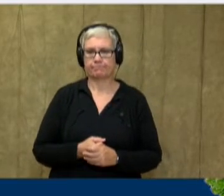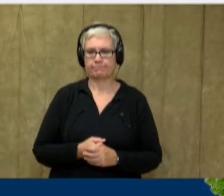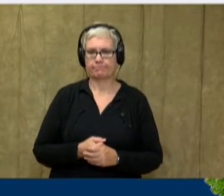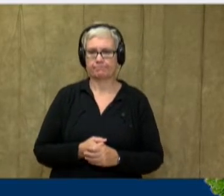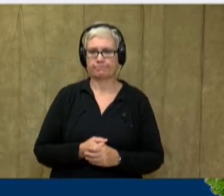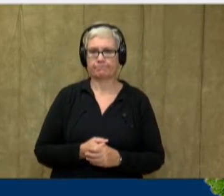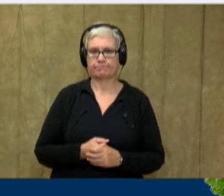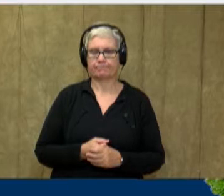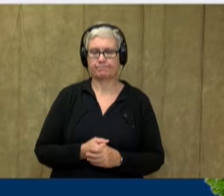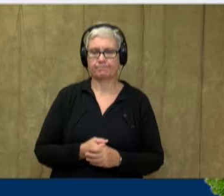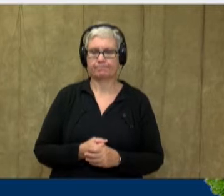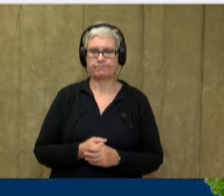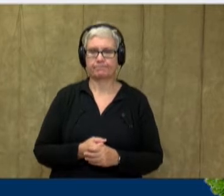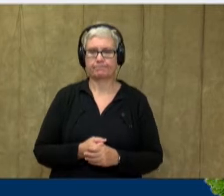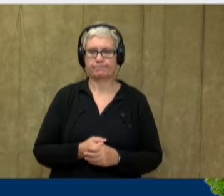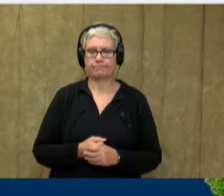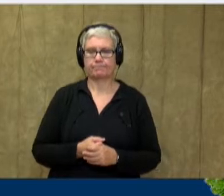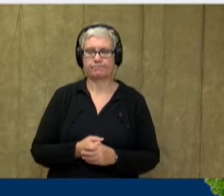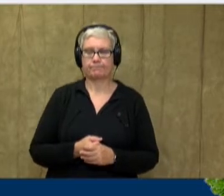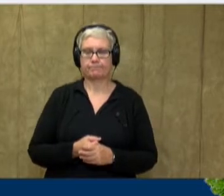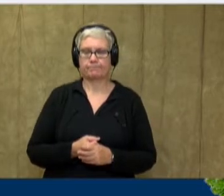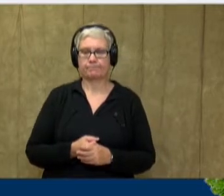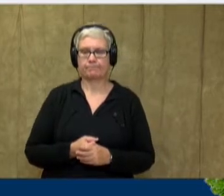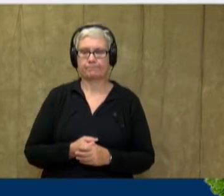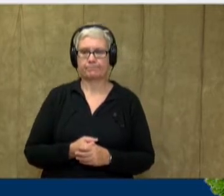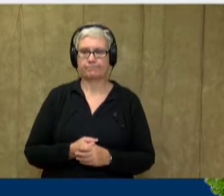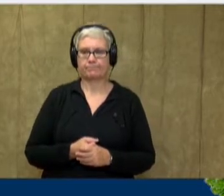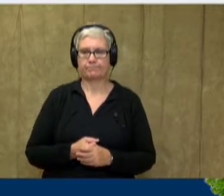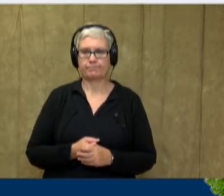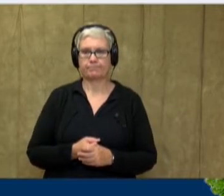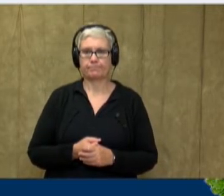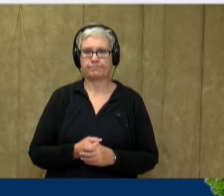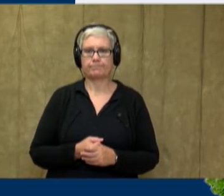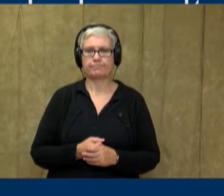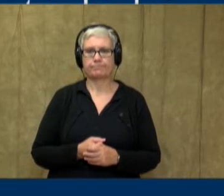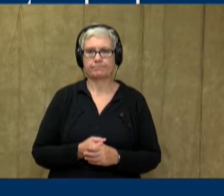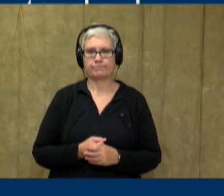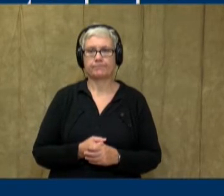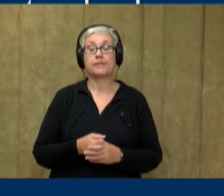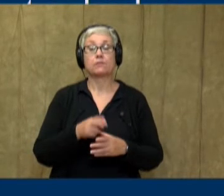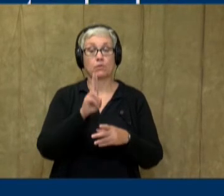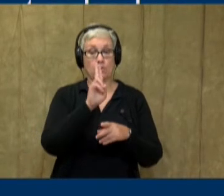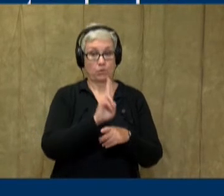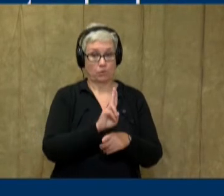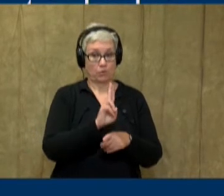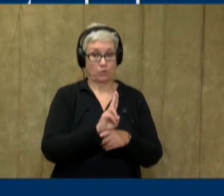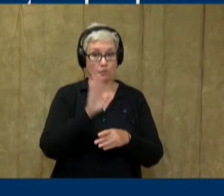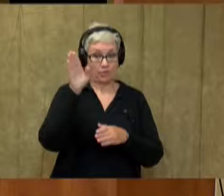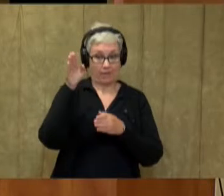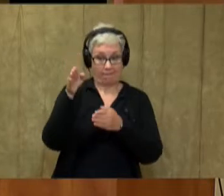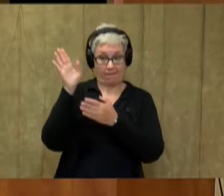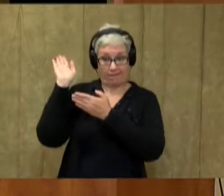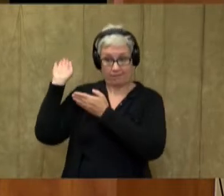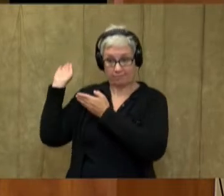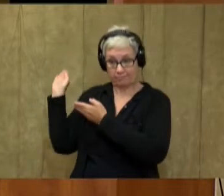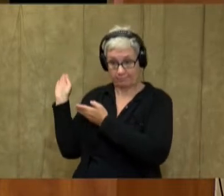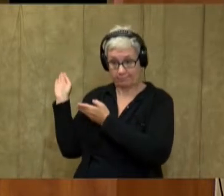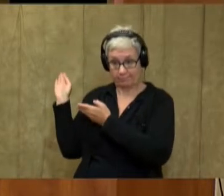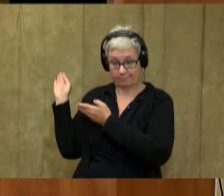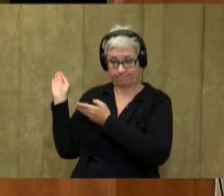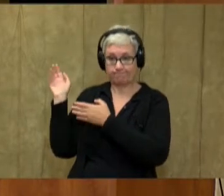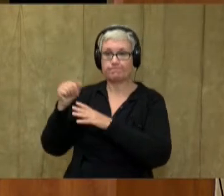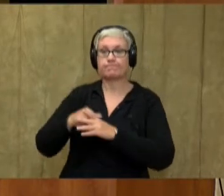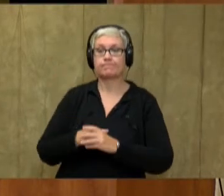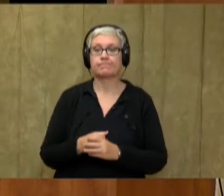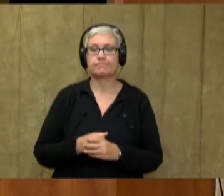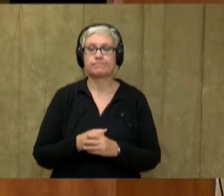then the concluding sentence. So we are actually going to use this particular writing prompt, all